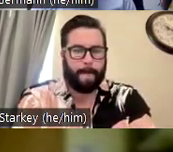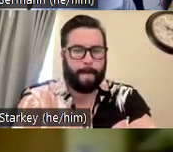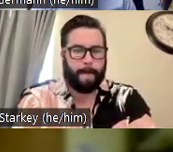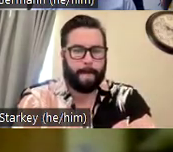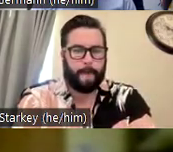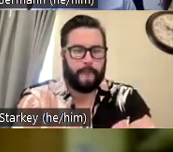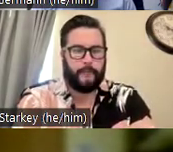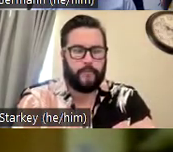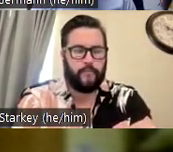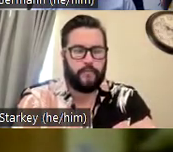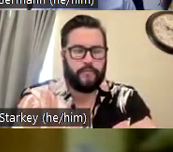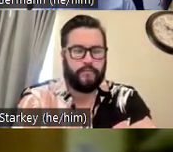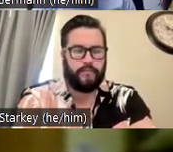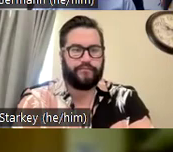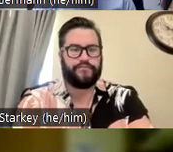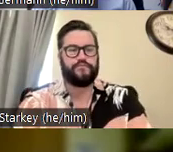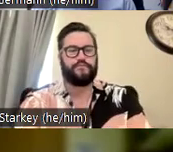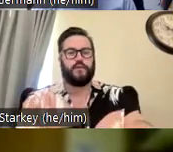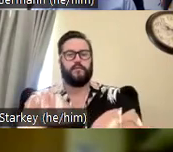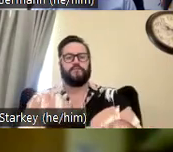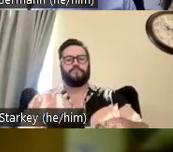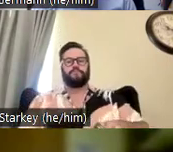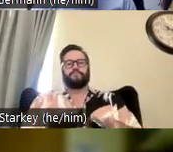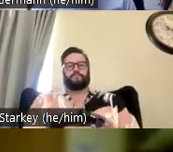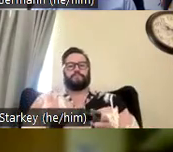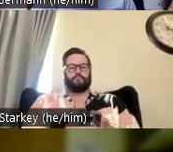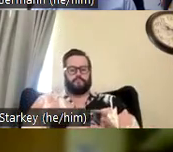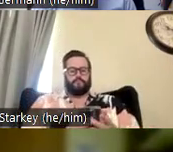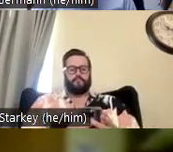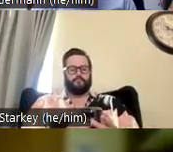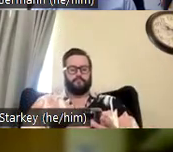of consistency for additional education?